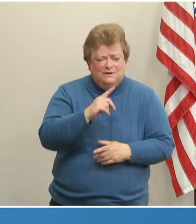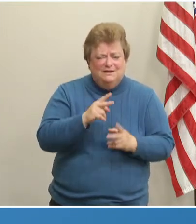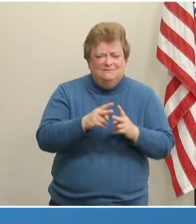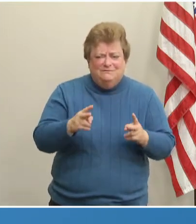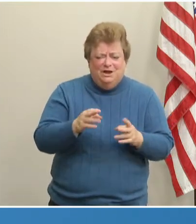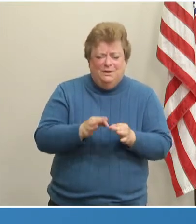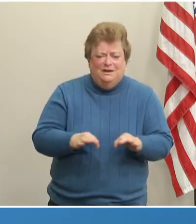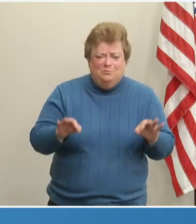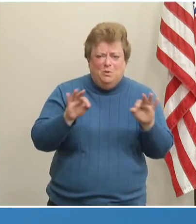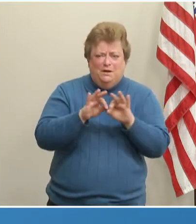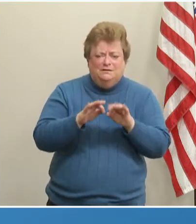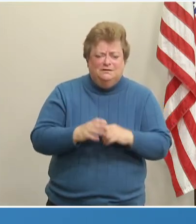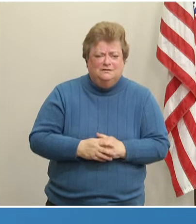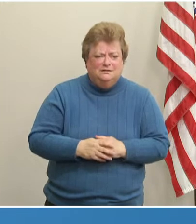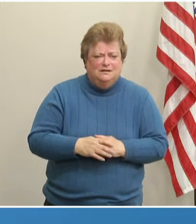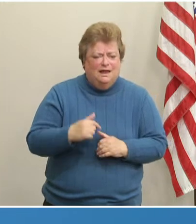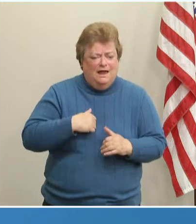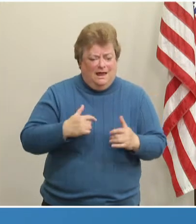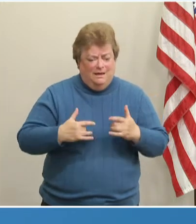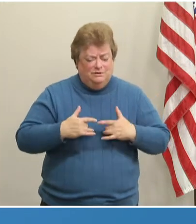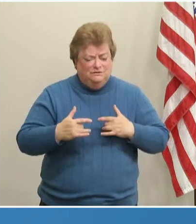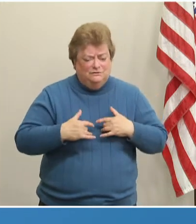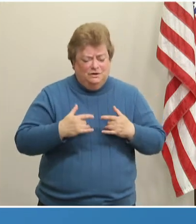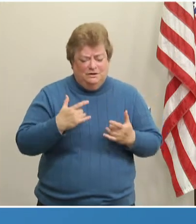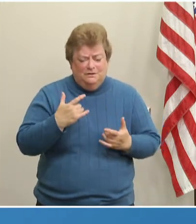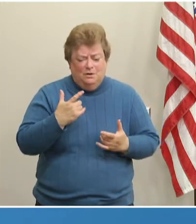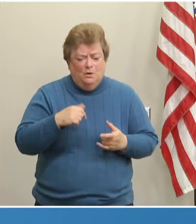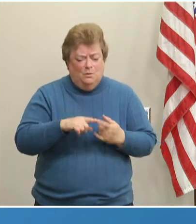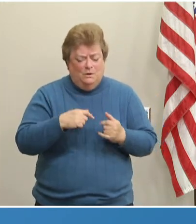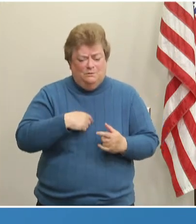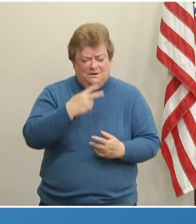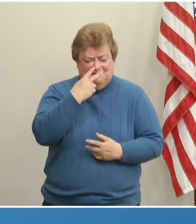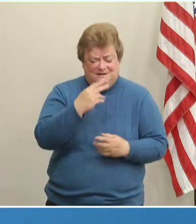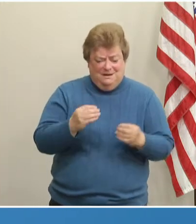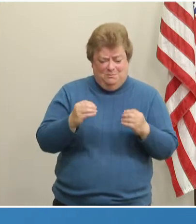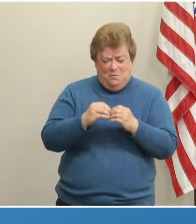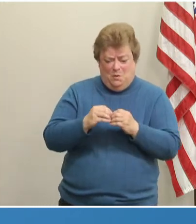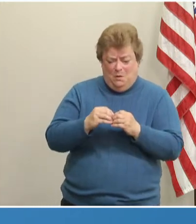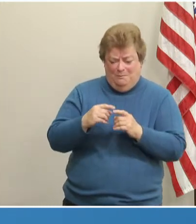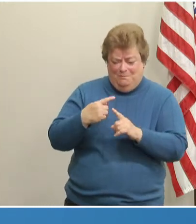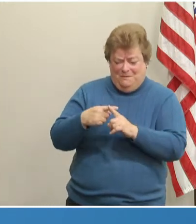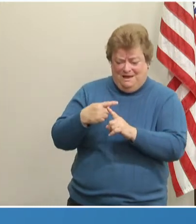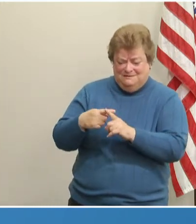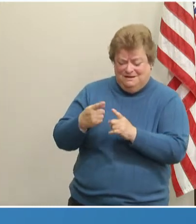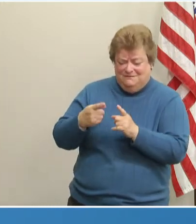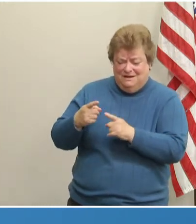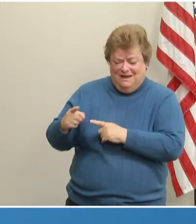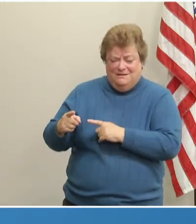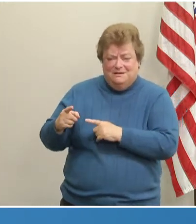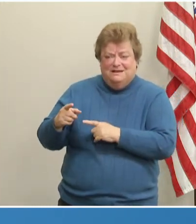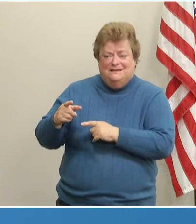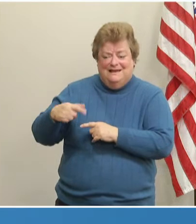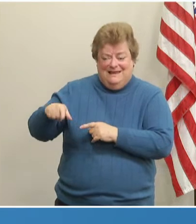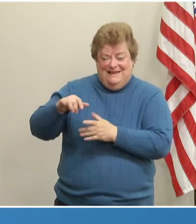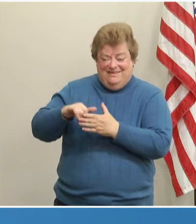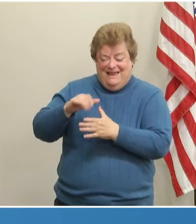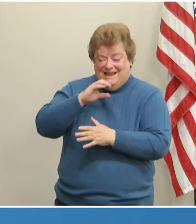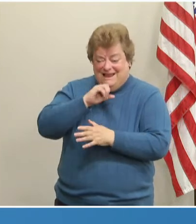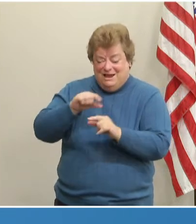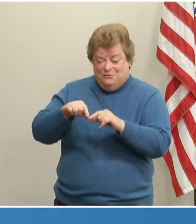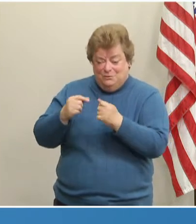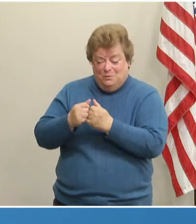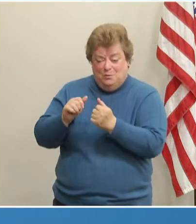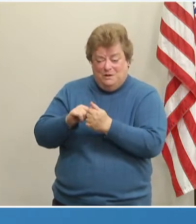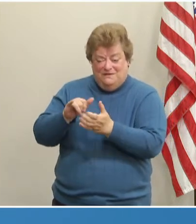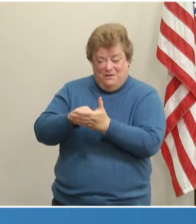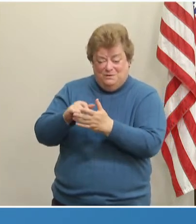am concerned, aside from all that, when we see more cases in this age group and we have more variants, and we're seeing more